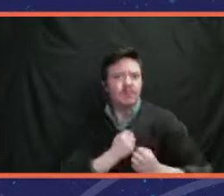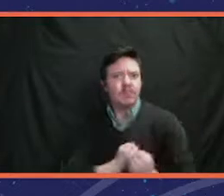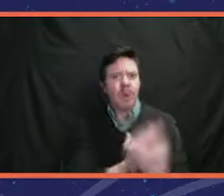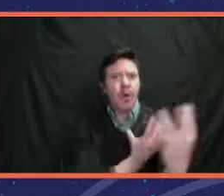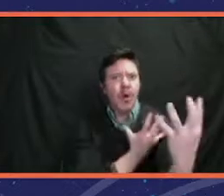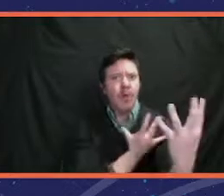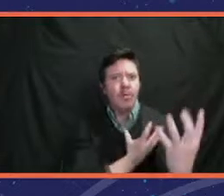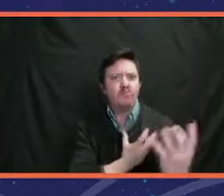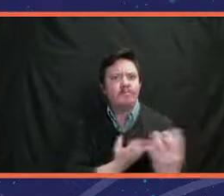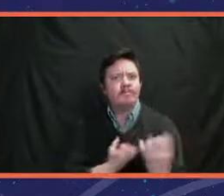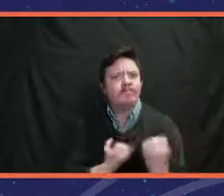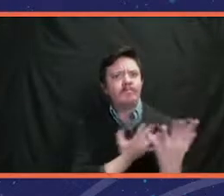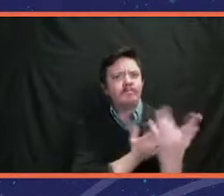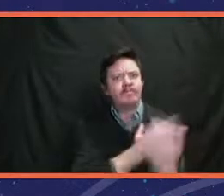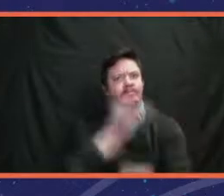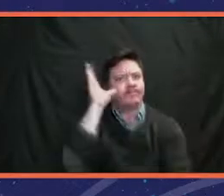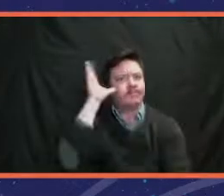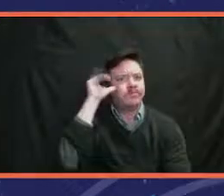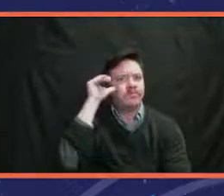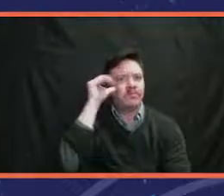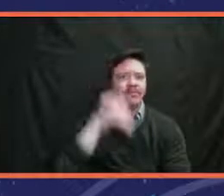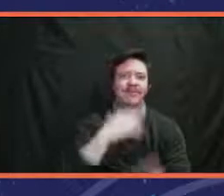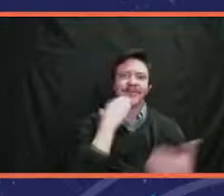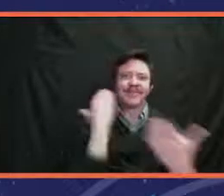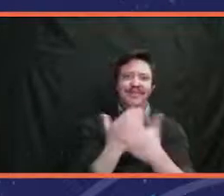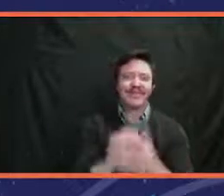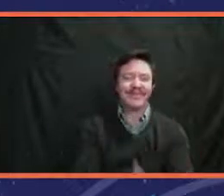within. Thank y'all.